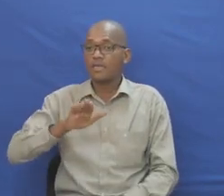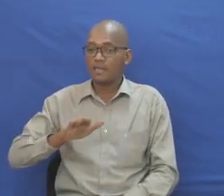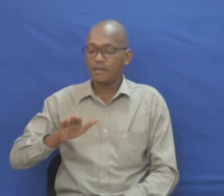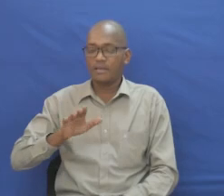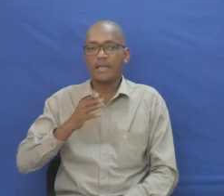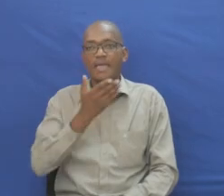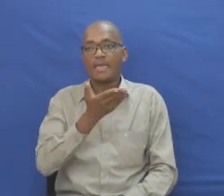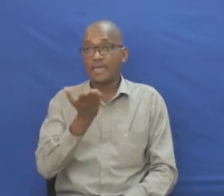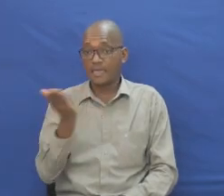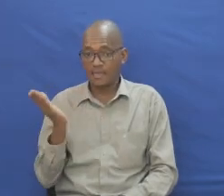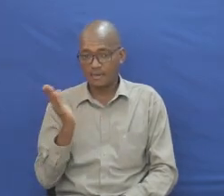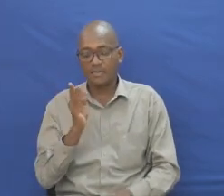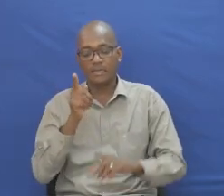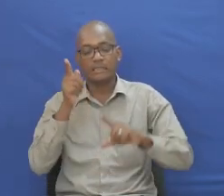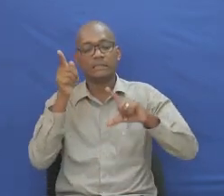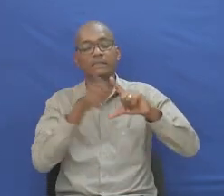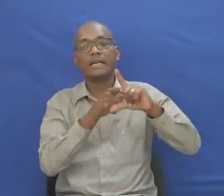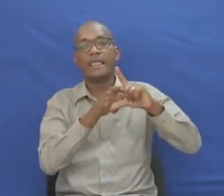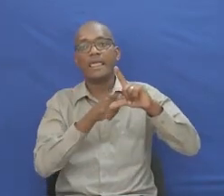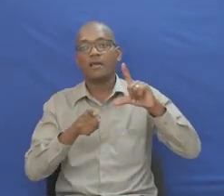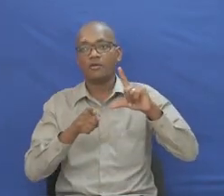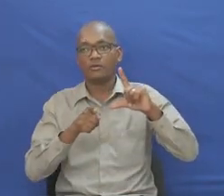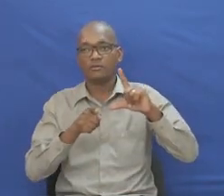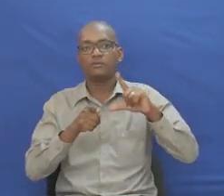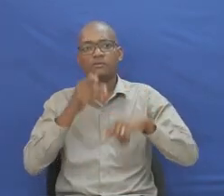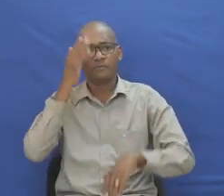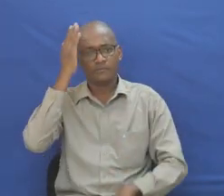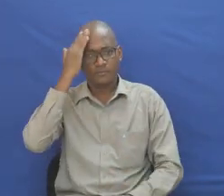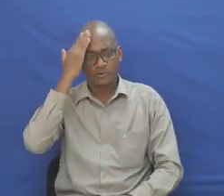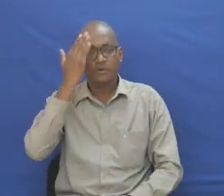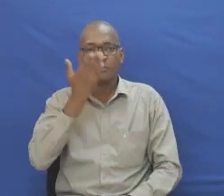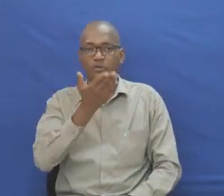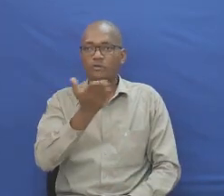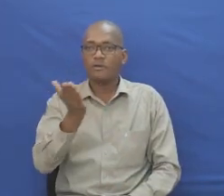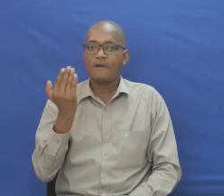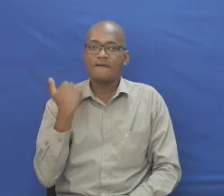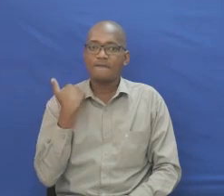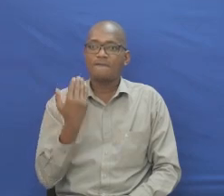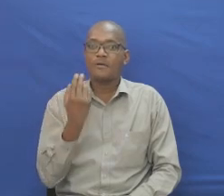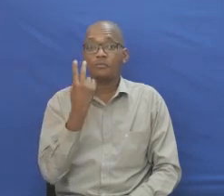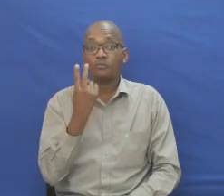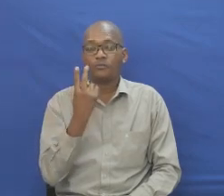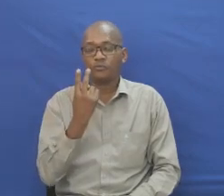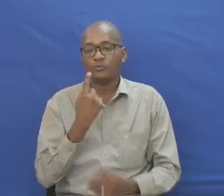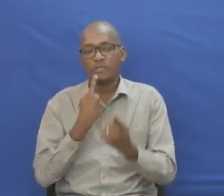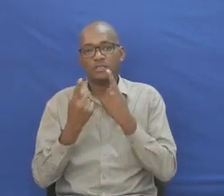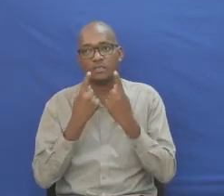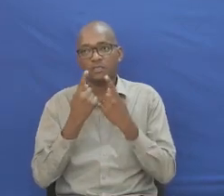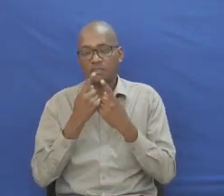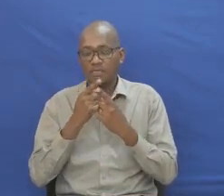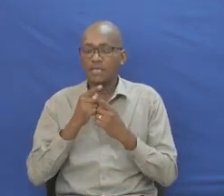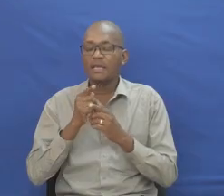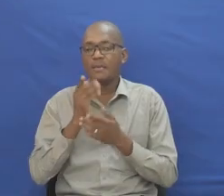triangle. I know that in Form 2, you have discussed the part which is known as area of a